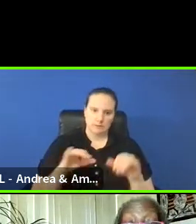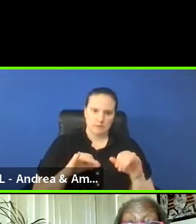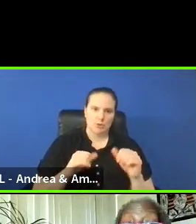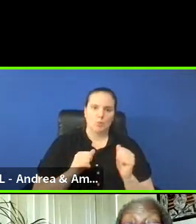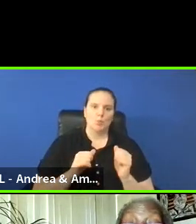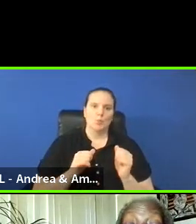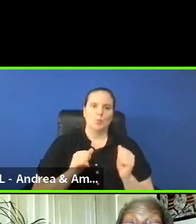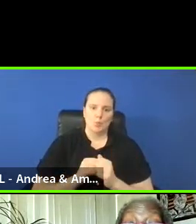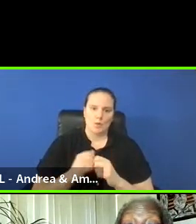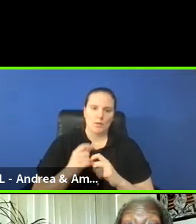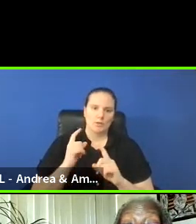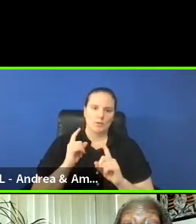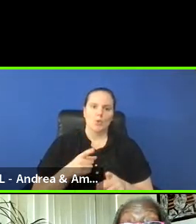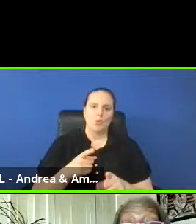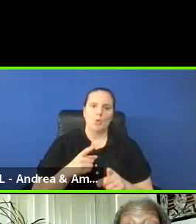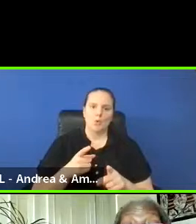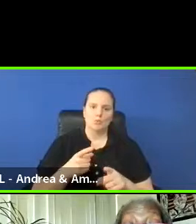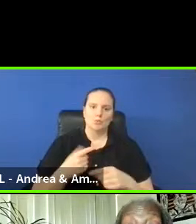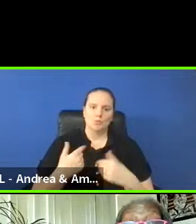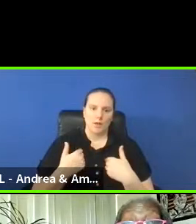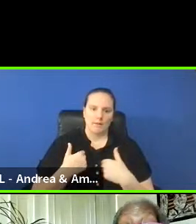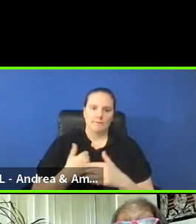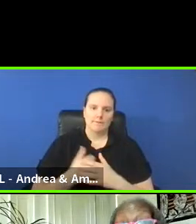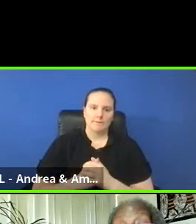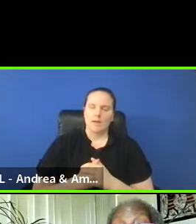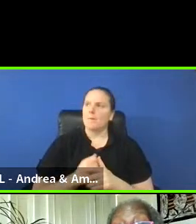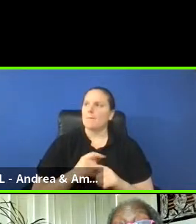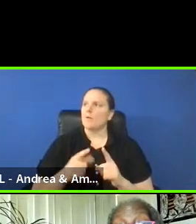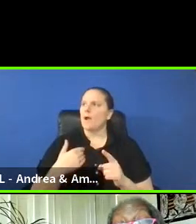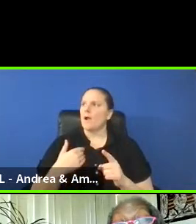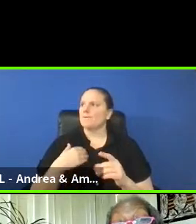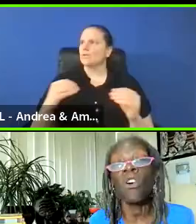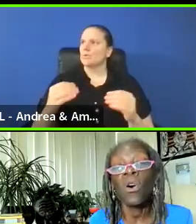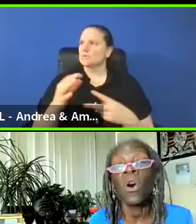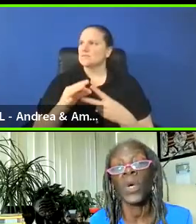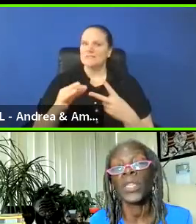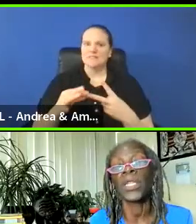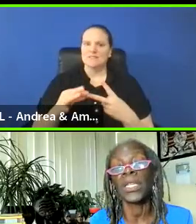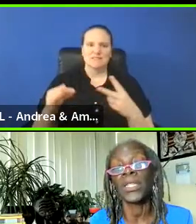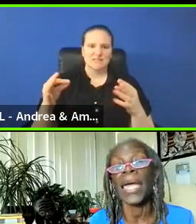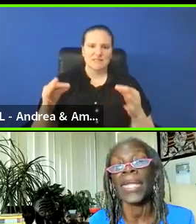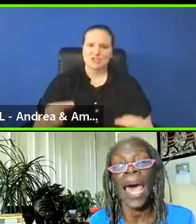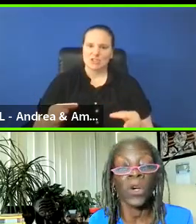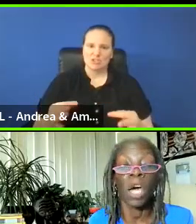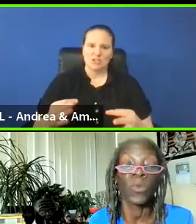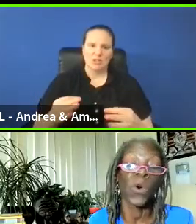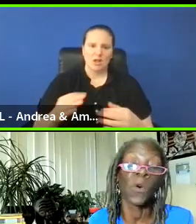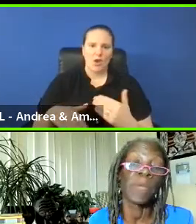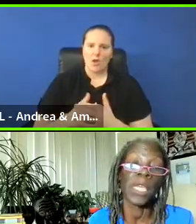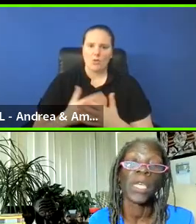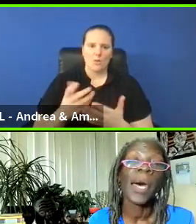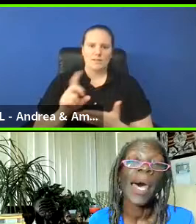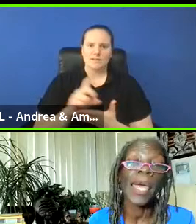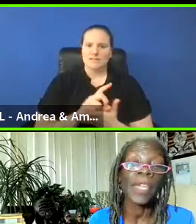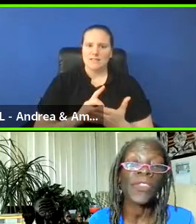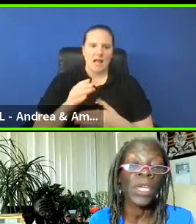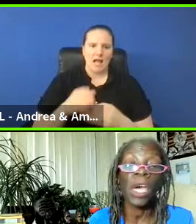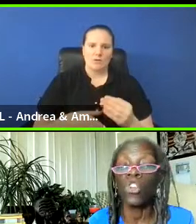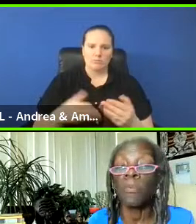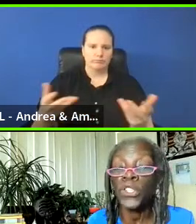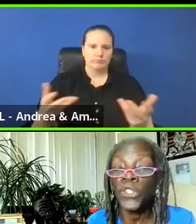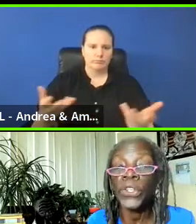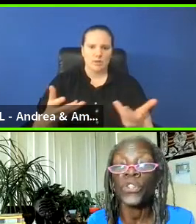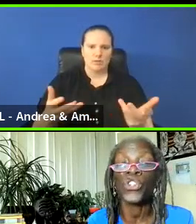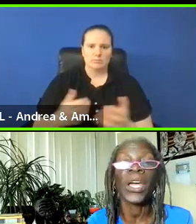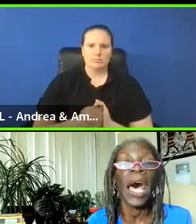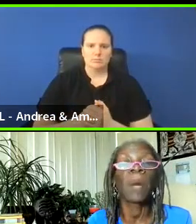the goals that we've laid out, but we have made no decision at all on what the design outcomes will be. And I think